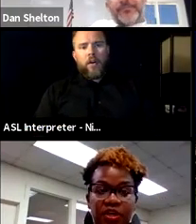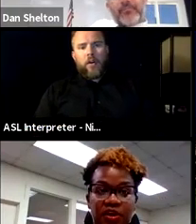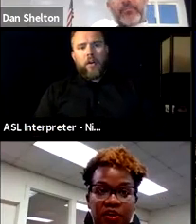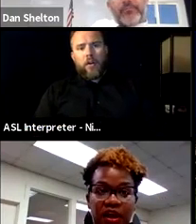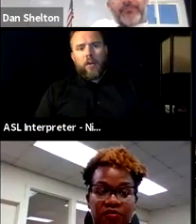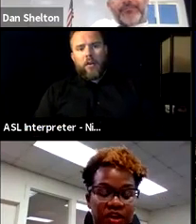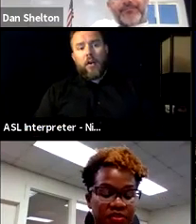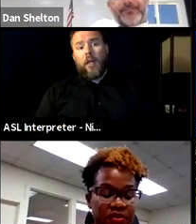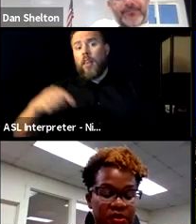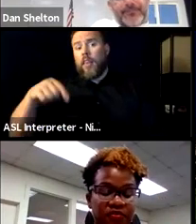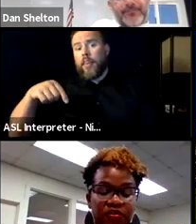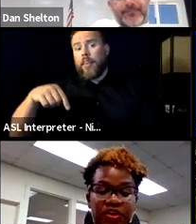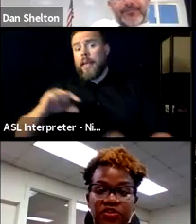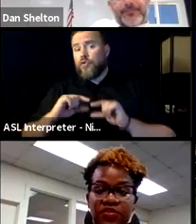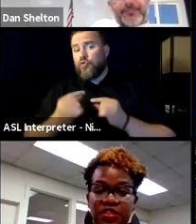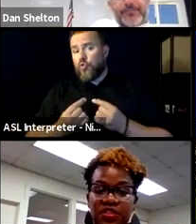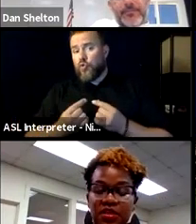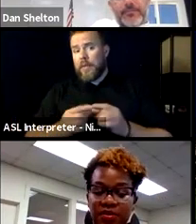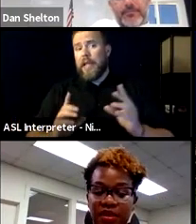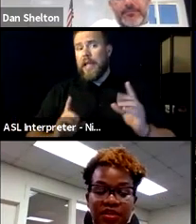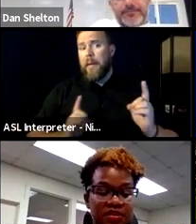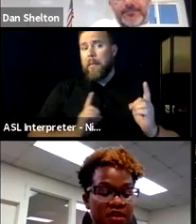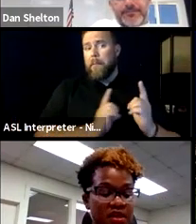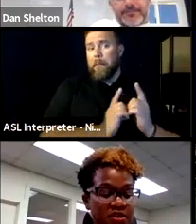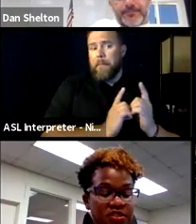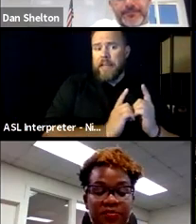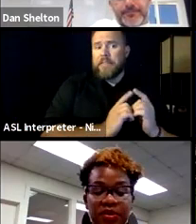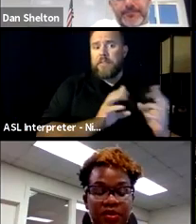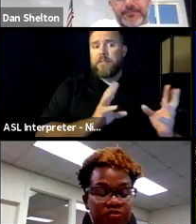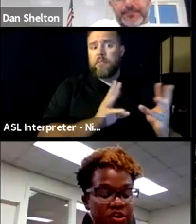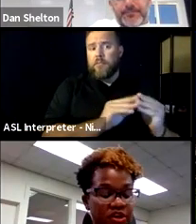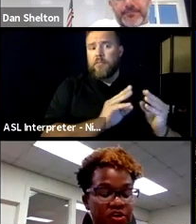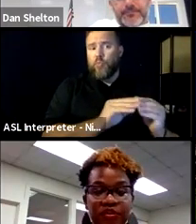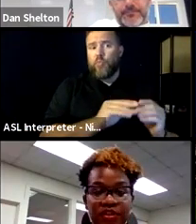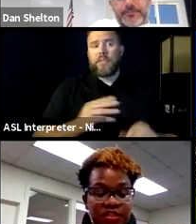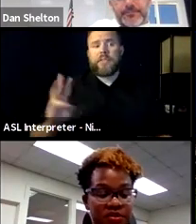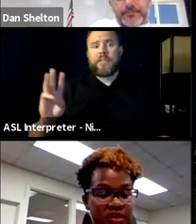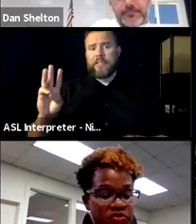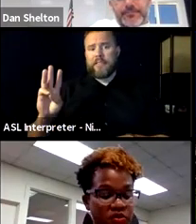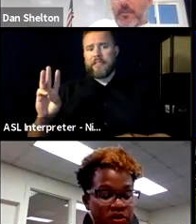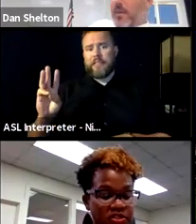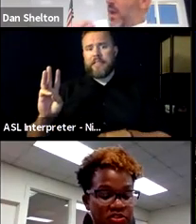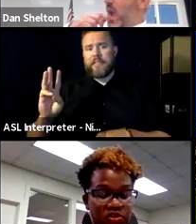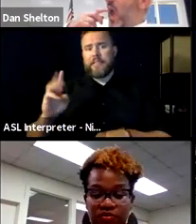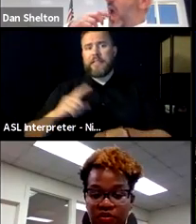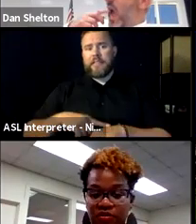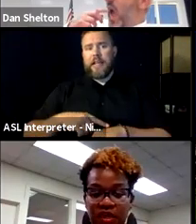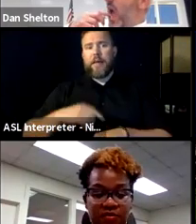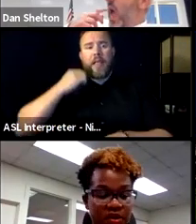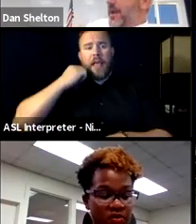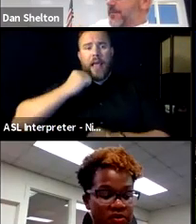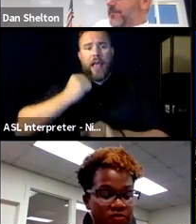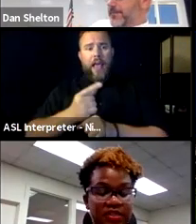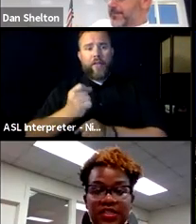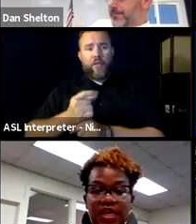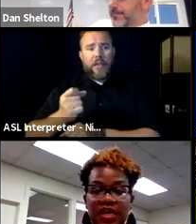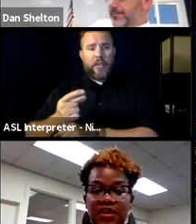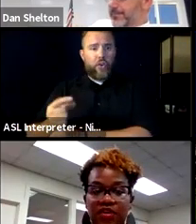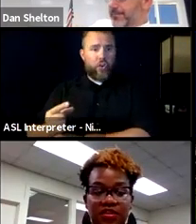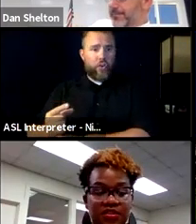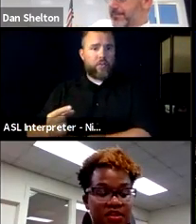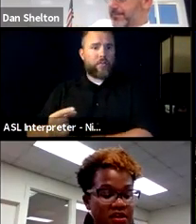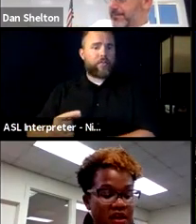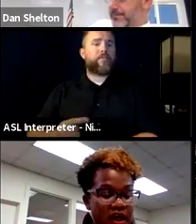times per year, every other month for each of these committees. Typically pre-COVID, these meetings were in Dover. They were on